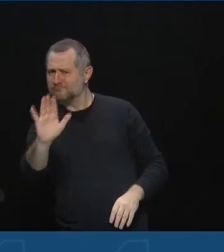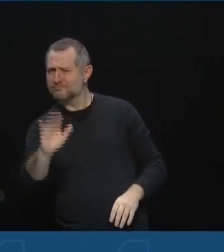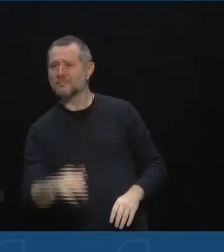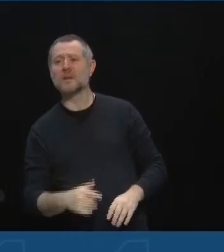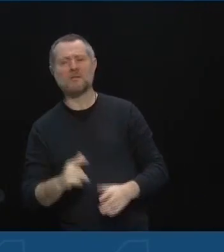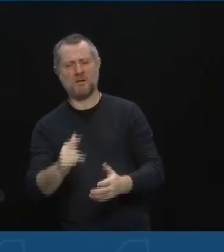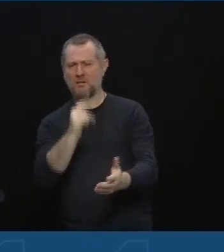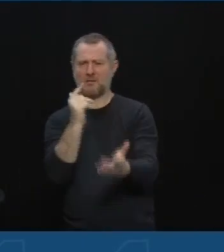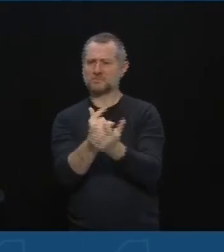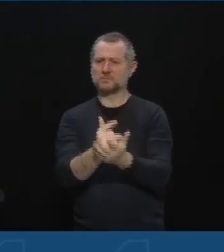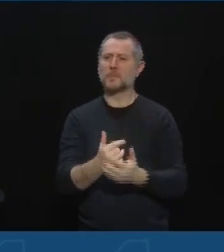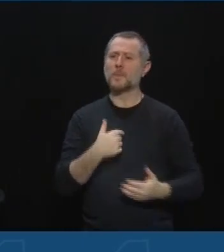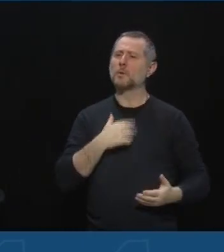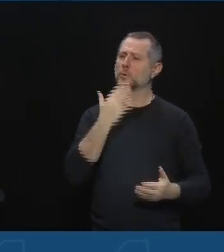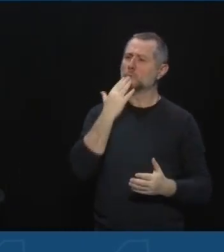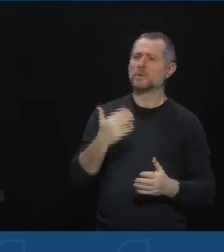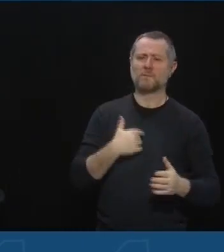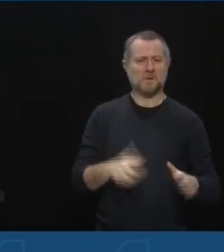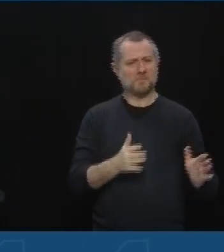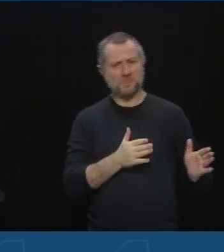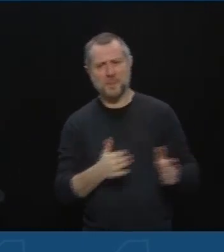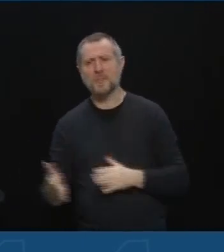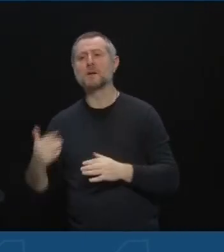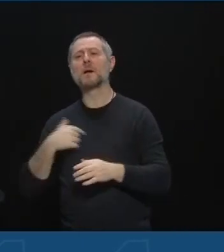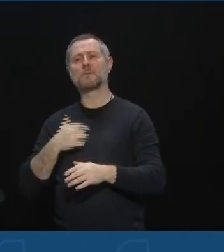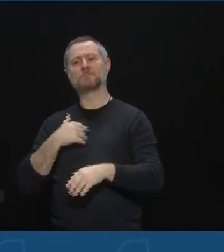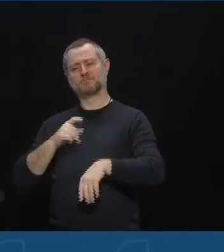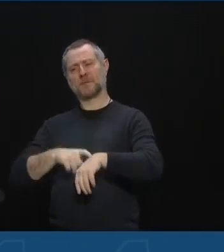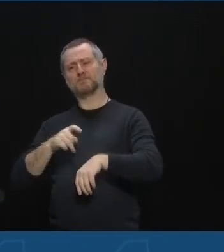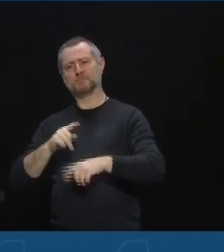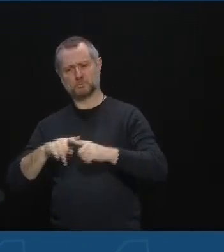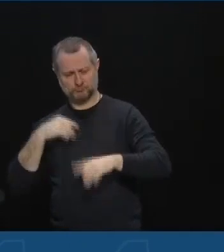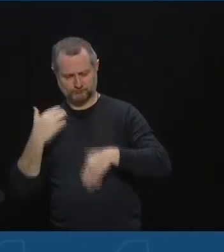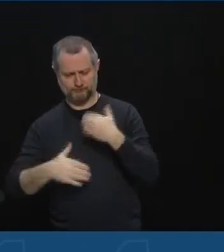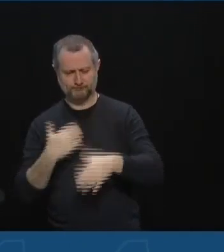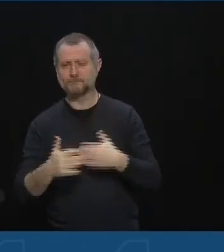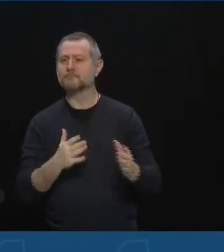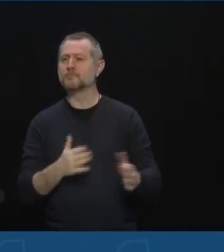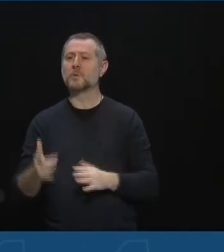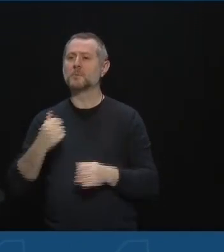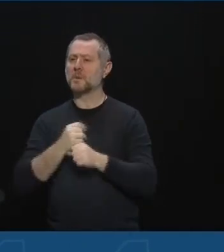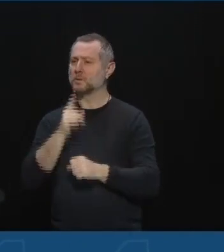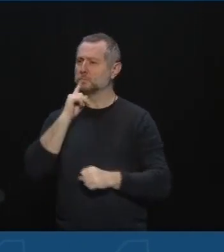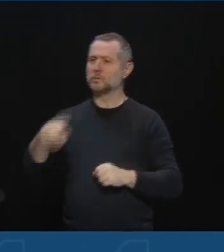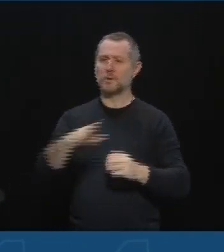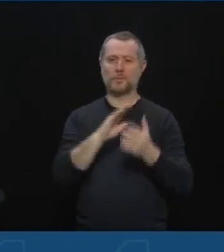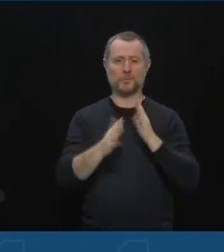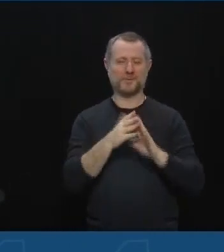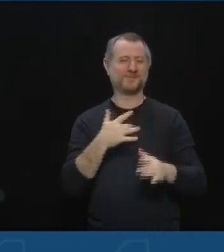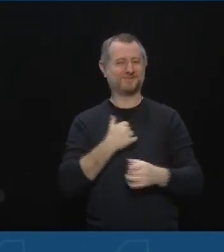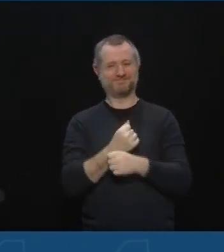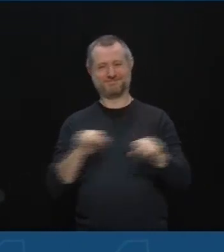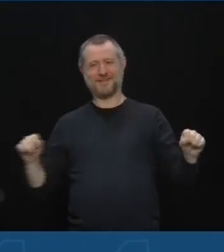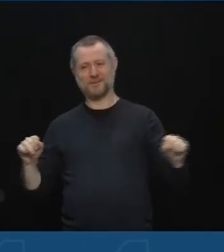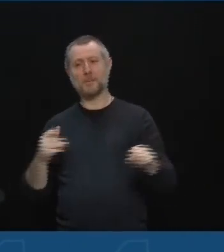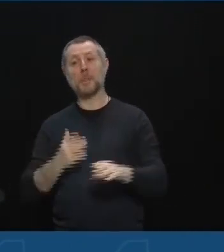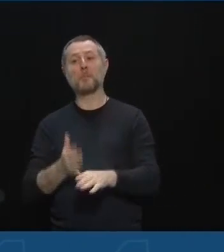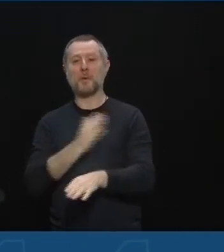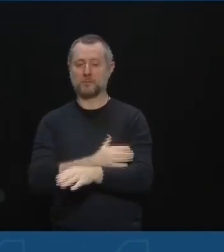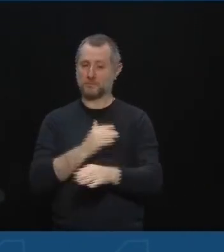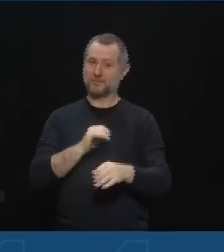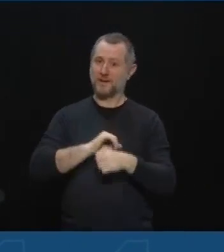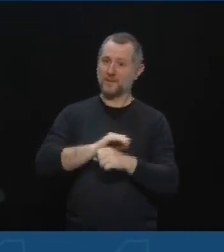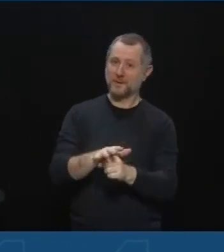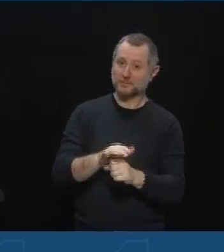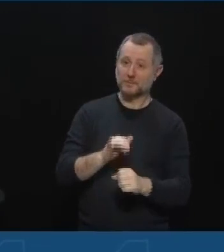a thoughtful approach. We need time to execute it, and we're going to make these communities as safe as they were before the pandemic. And I want to thank Mayor